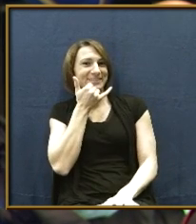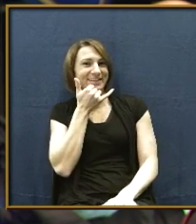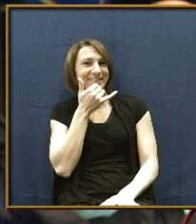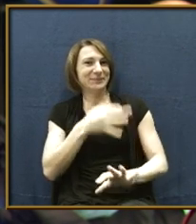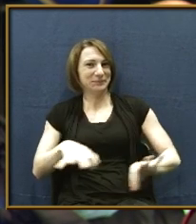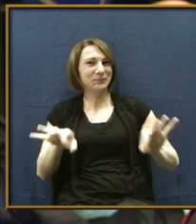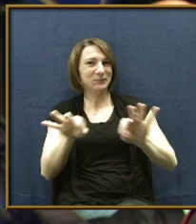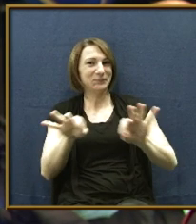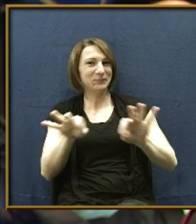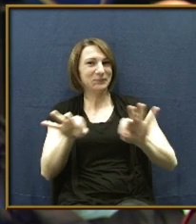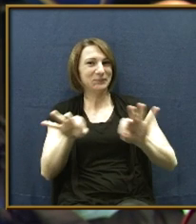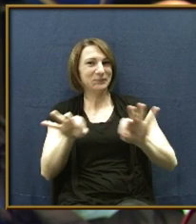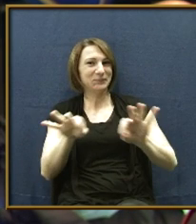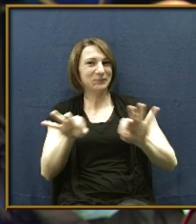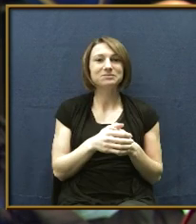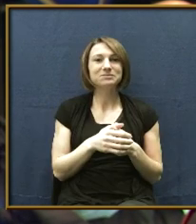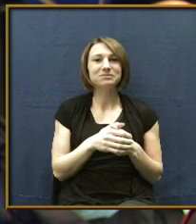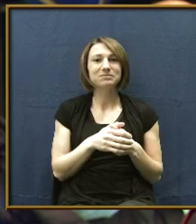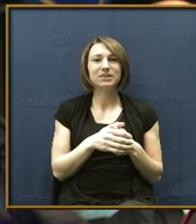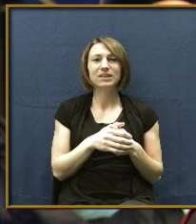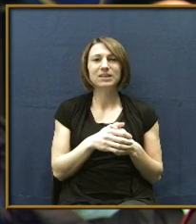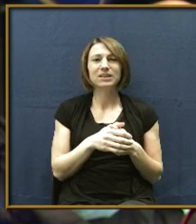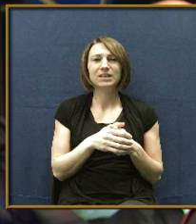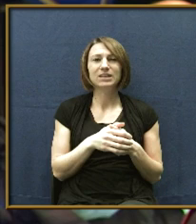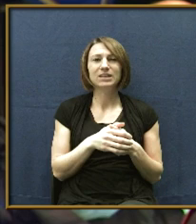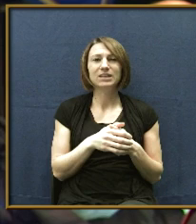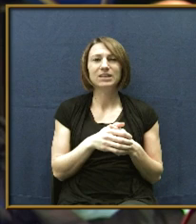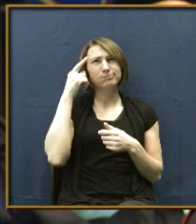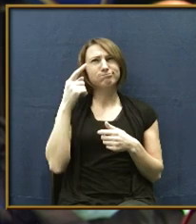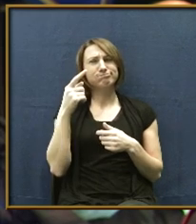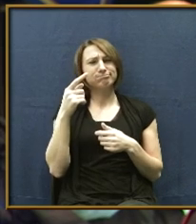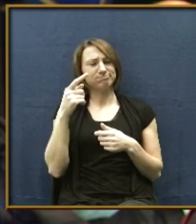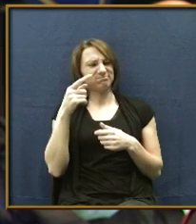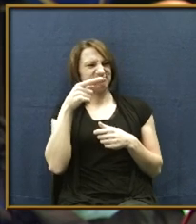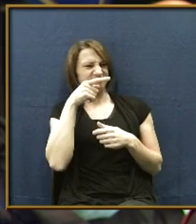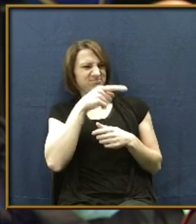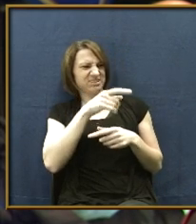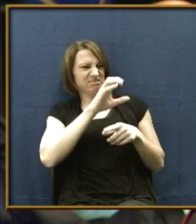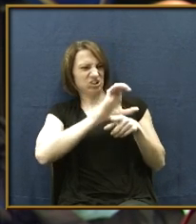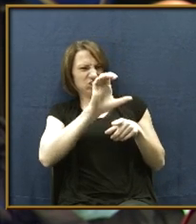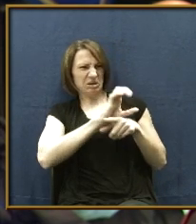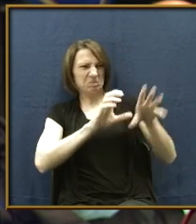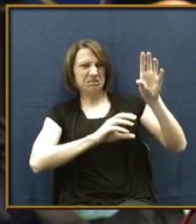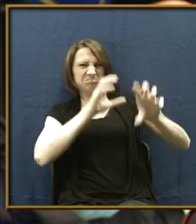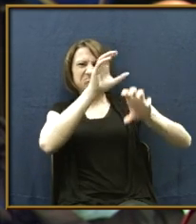One might say, how lay chips to opportunities